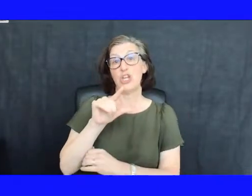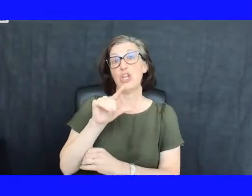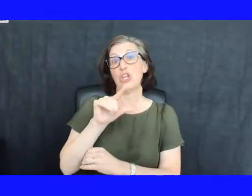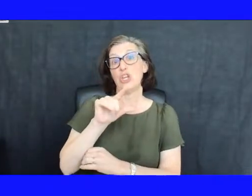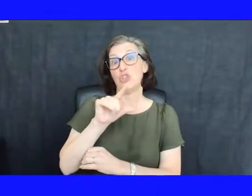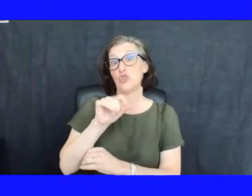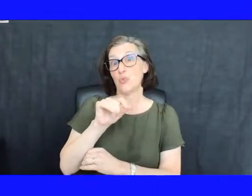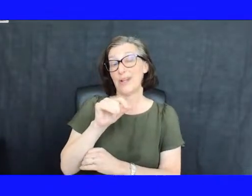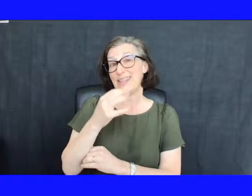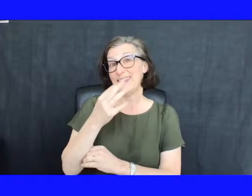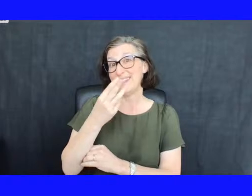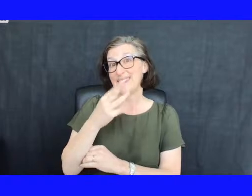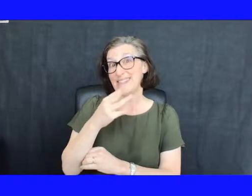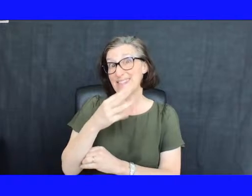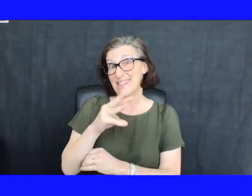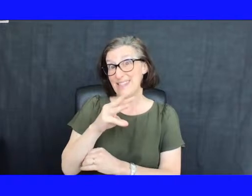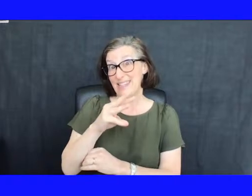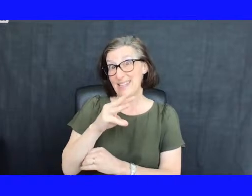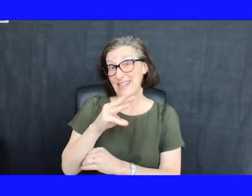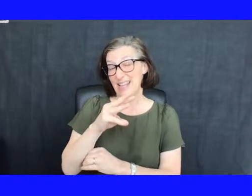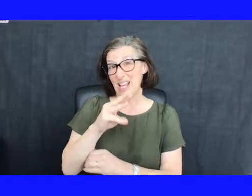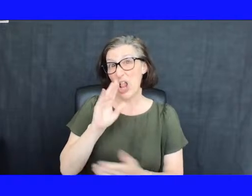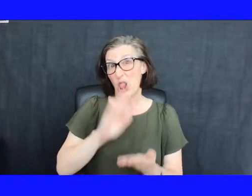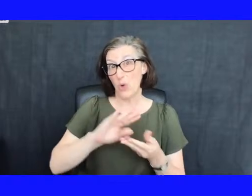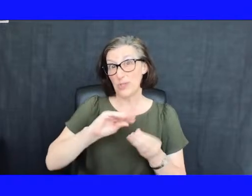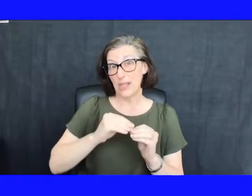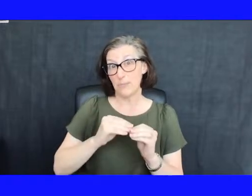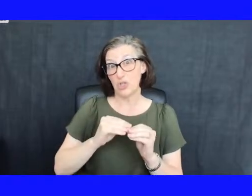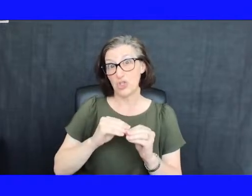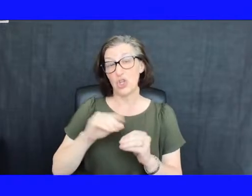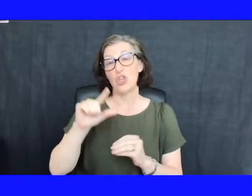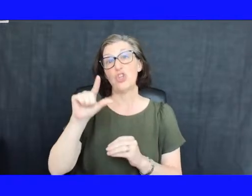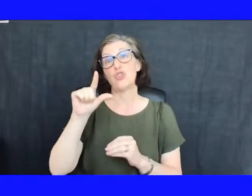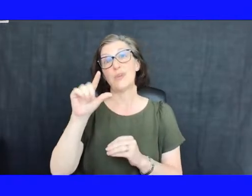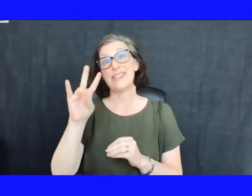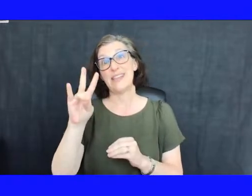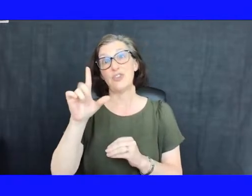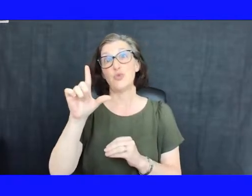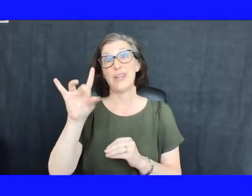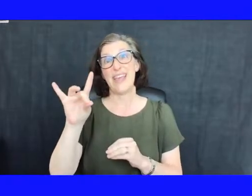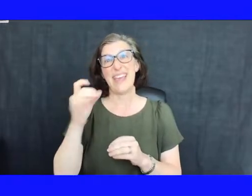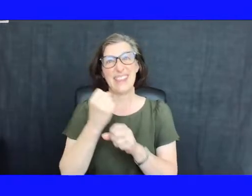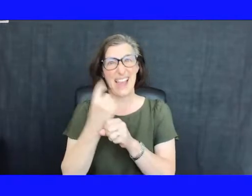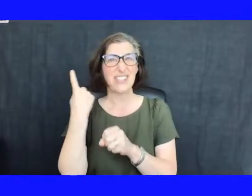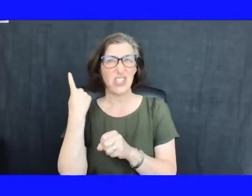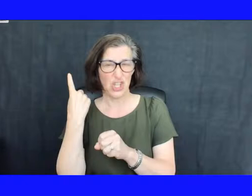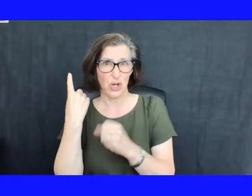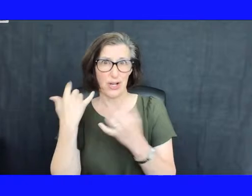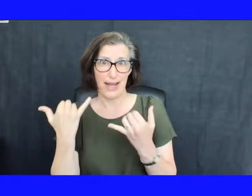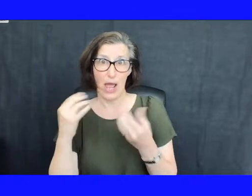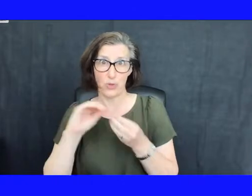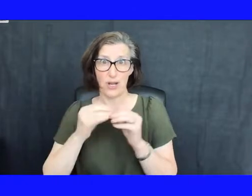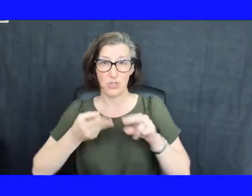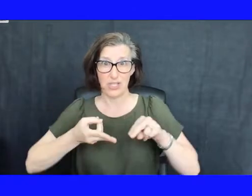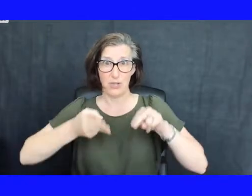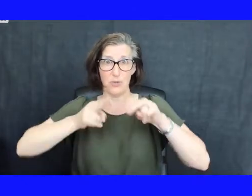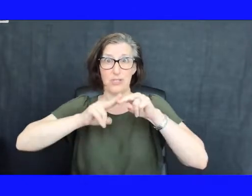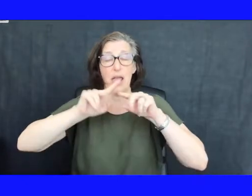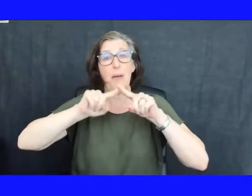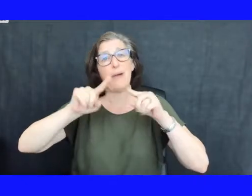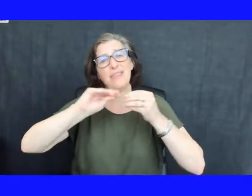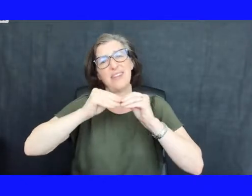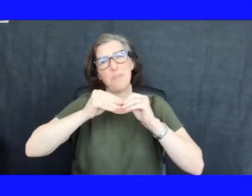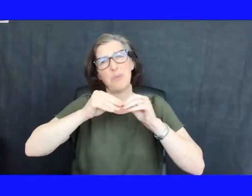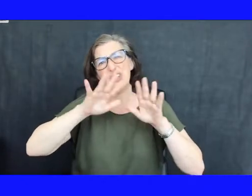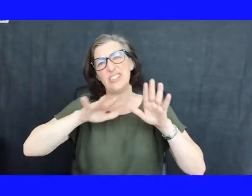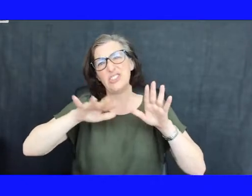time, is that we have not received a probable cause determination in matters